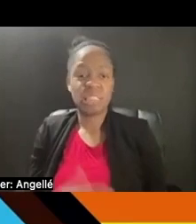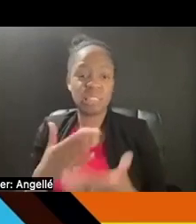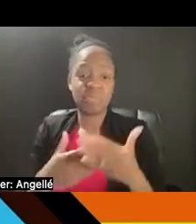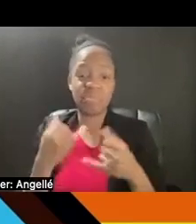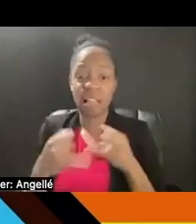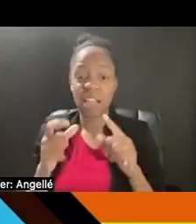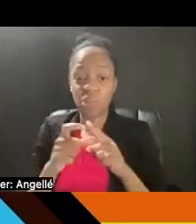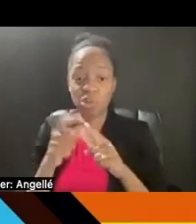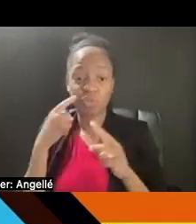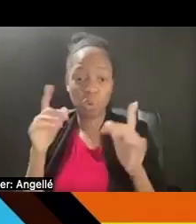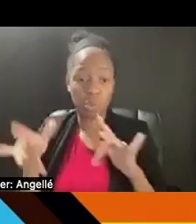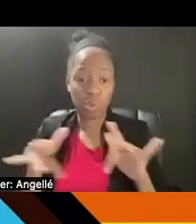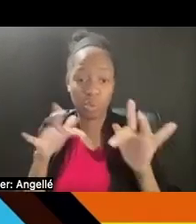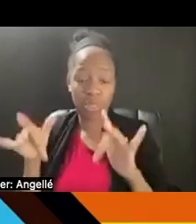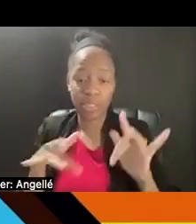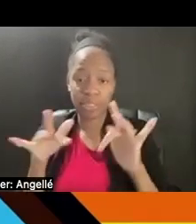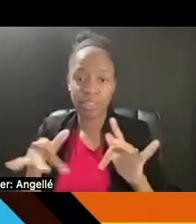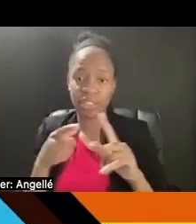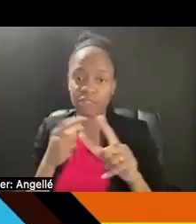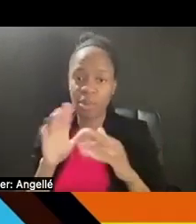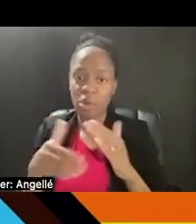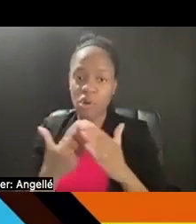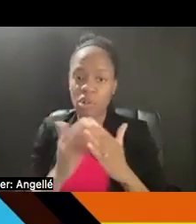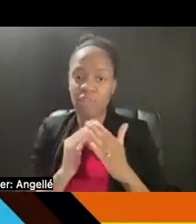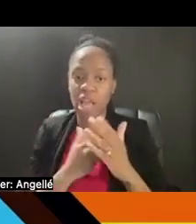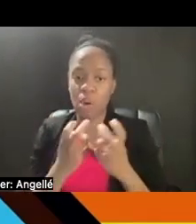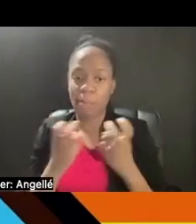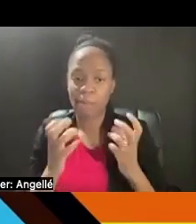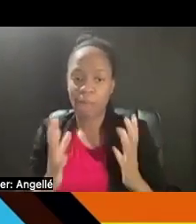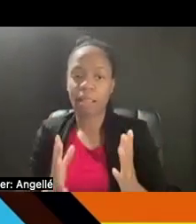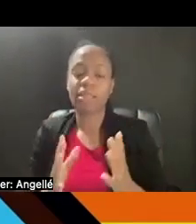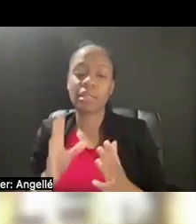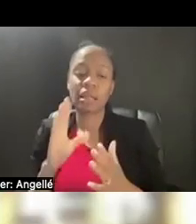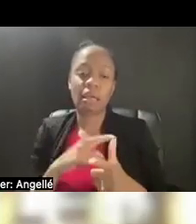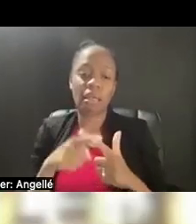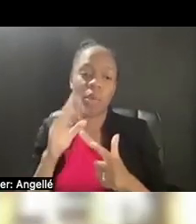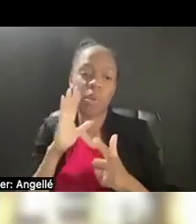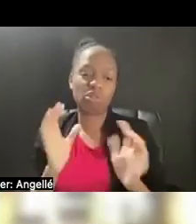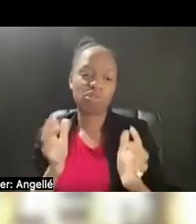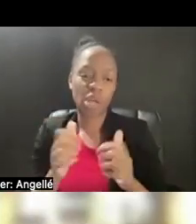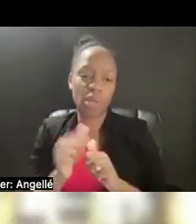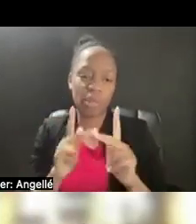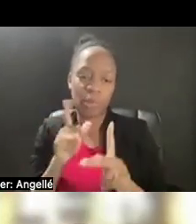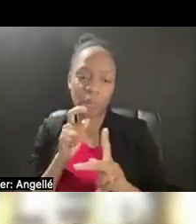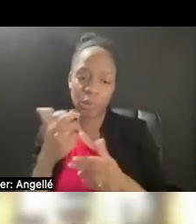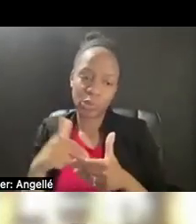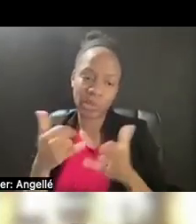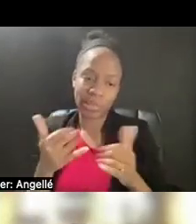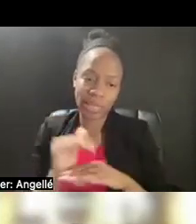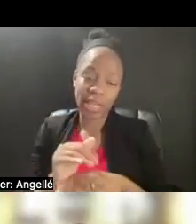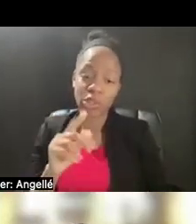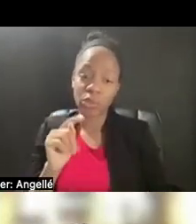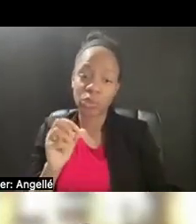the recording from all of our panelists, and then we'll interact with the people who joined us tonight. So Tori,